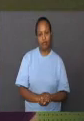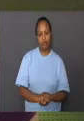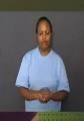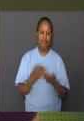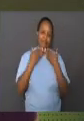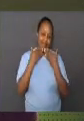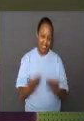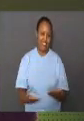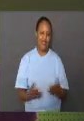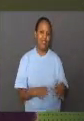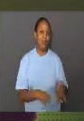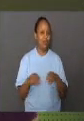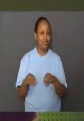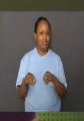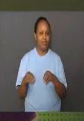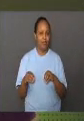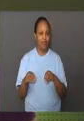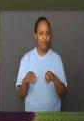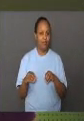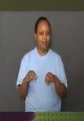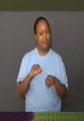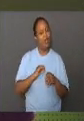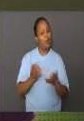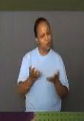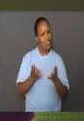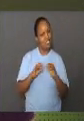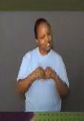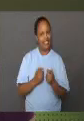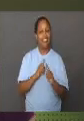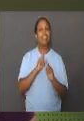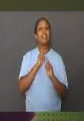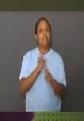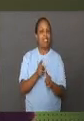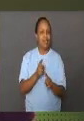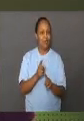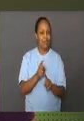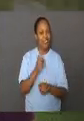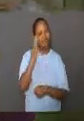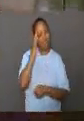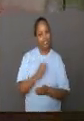Thank you, students. I wonder how you answered the question.